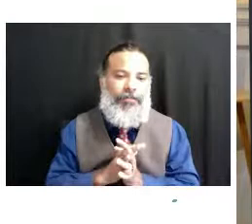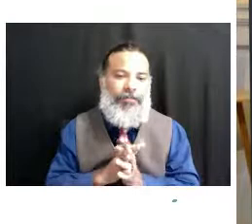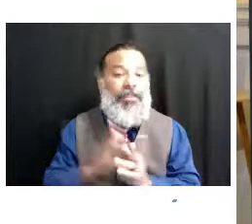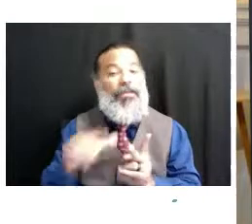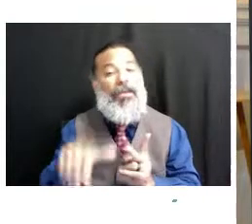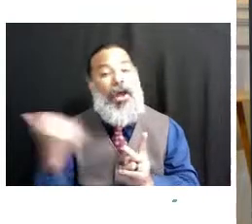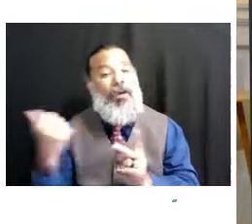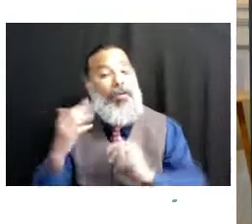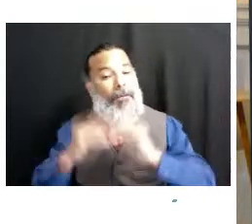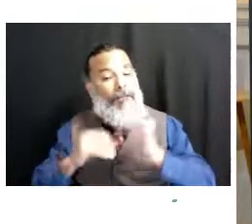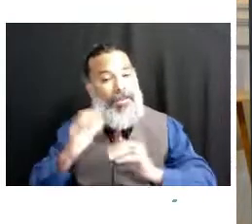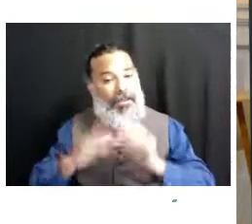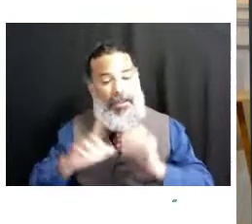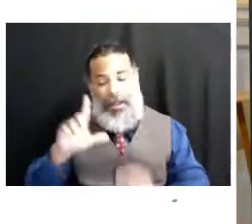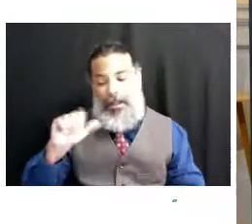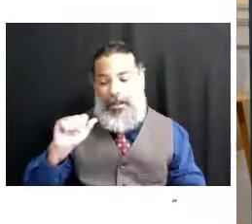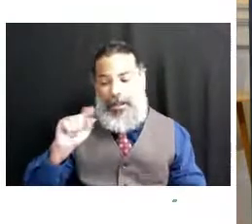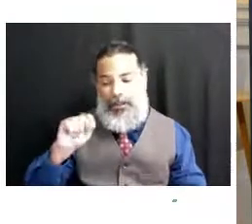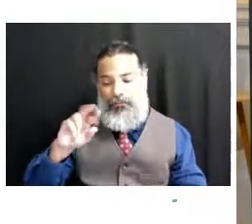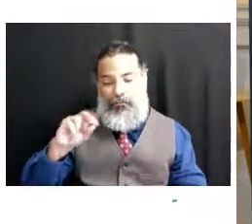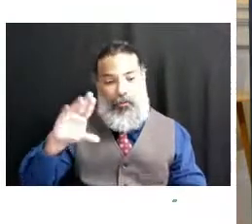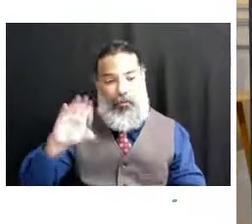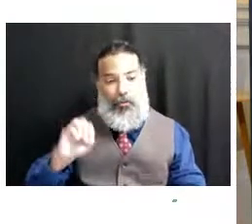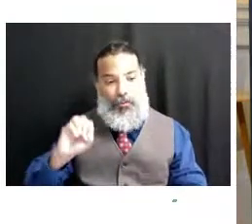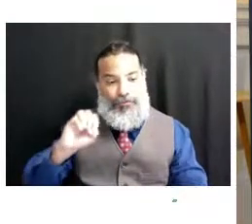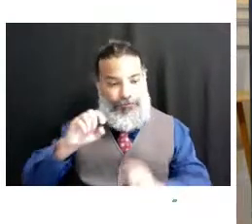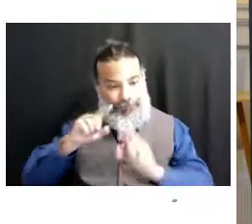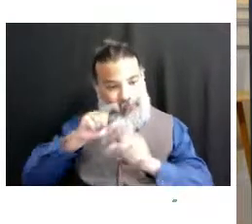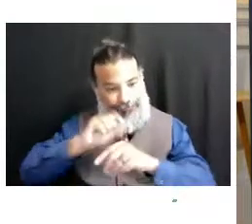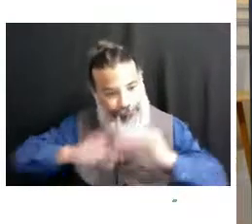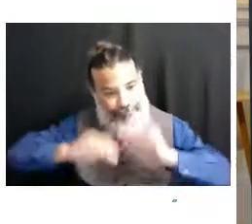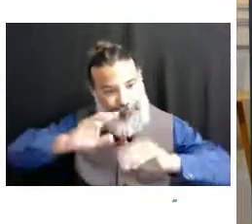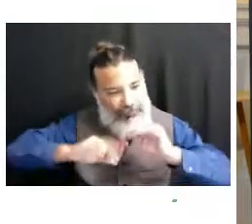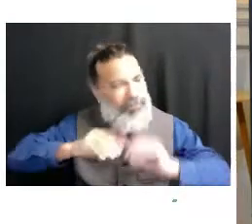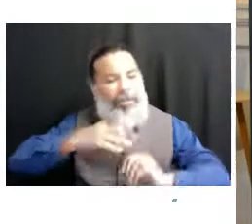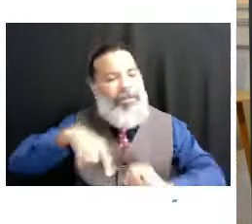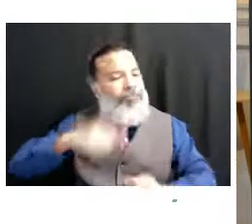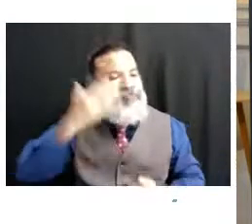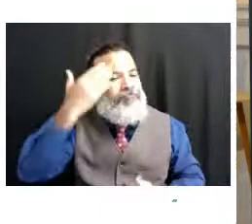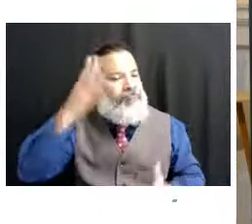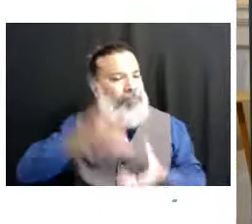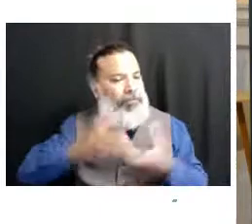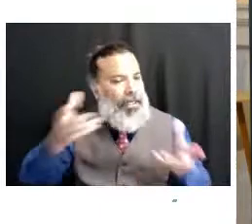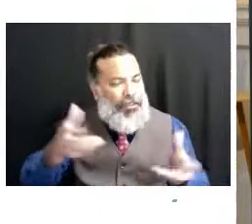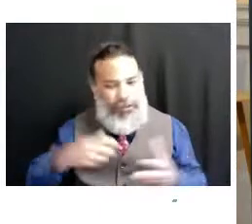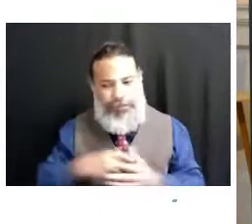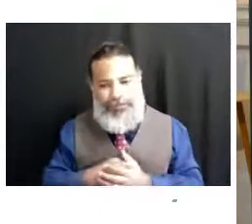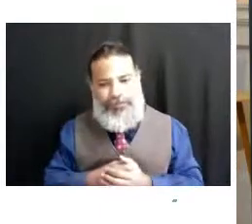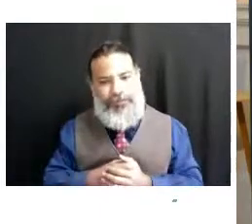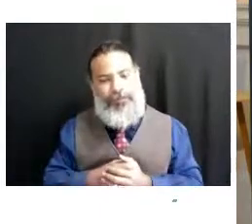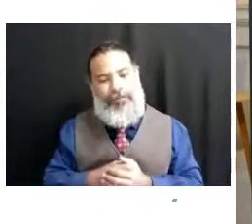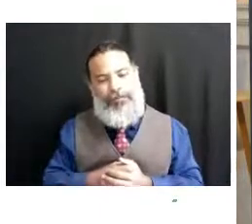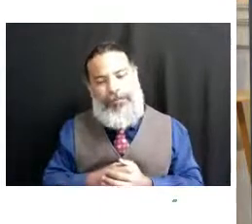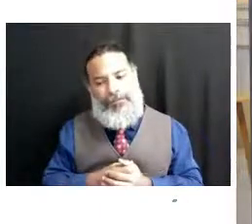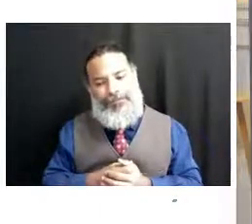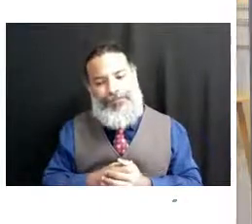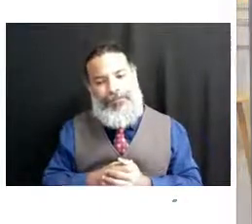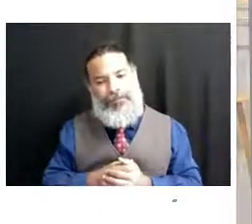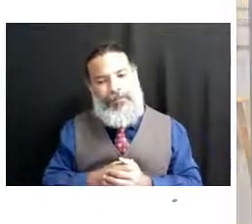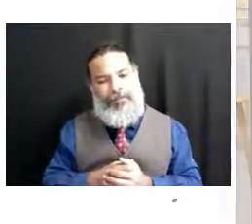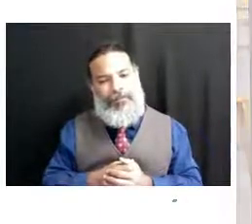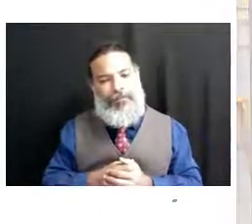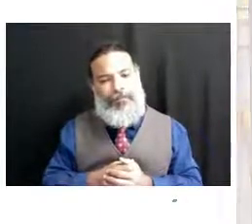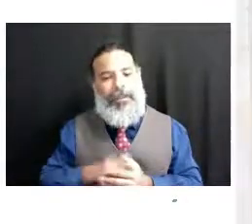building that Latrobe is working on is one that you may not be as familiar with, and this is the